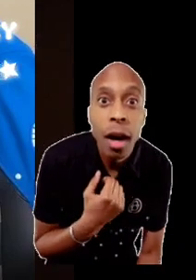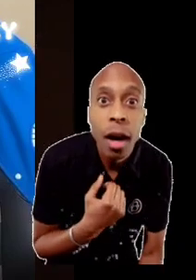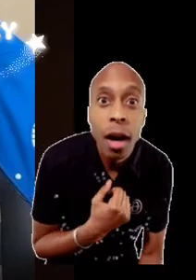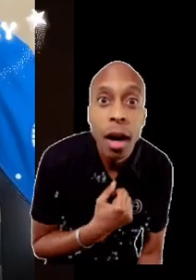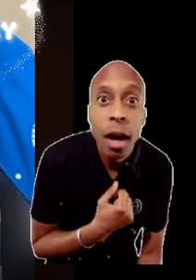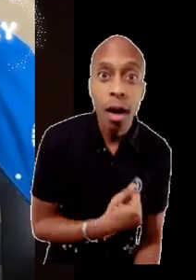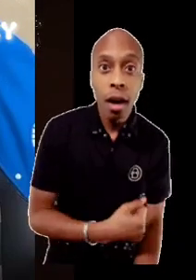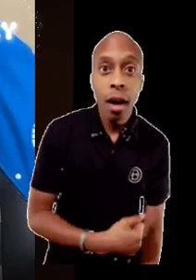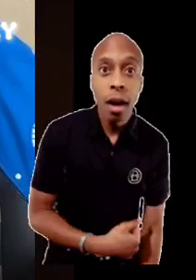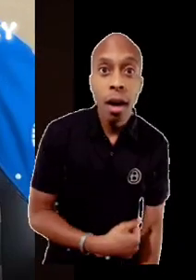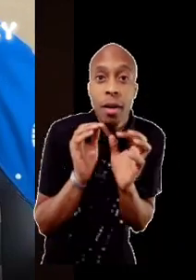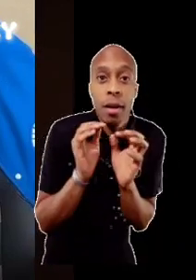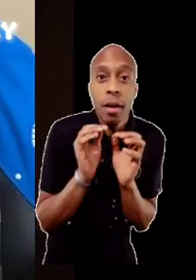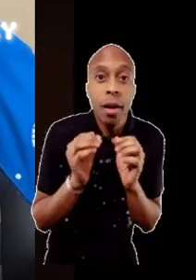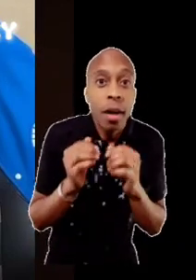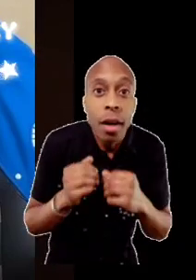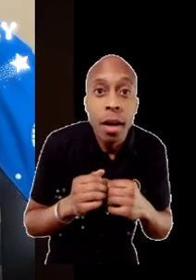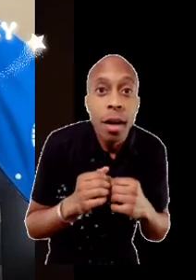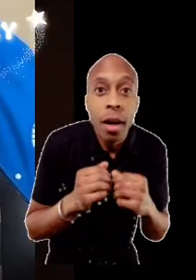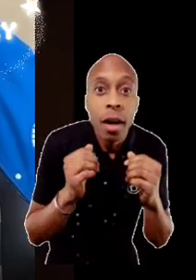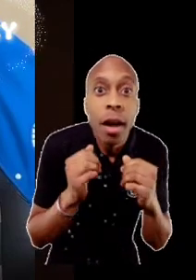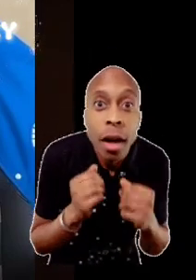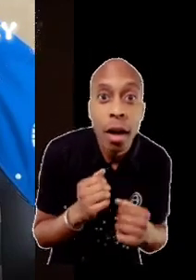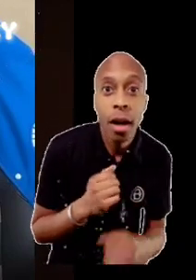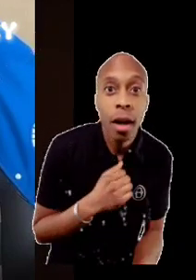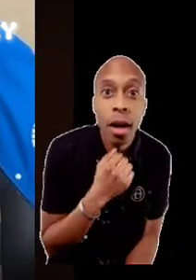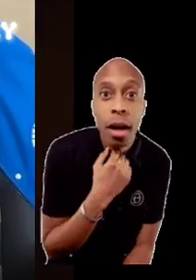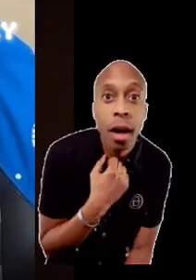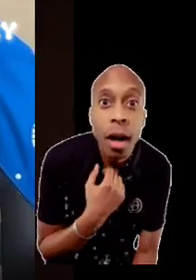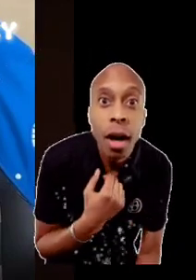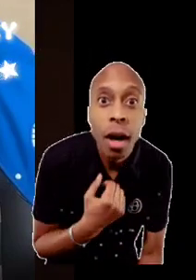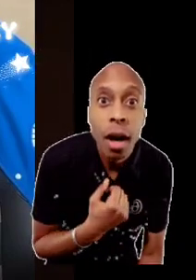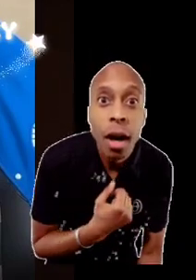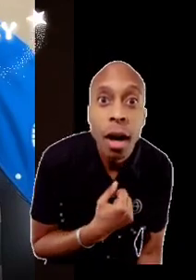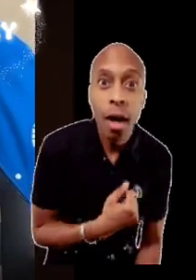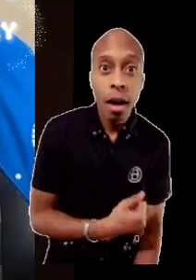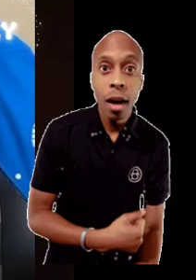Christian when you know it's nothing. Cost 2 bomber clot. No!